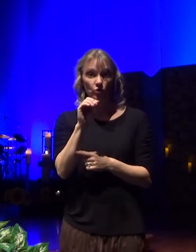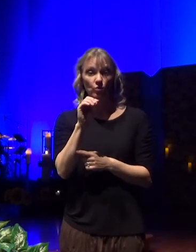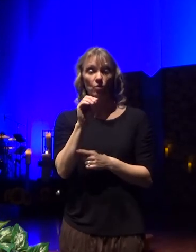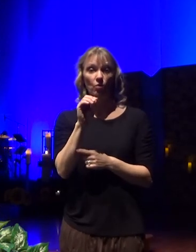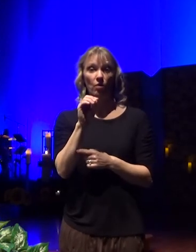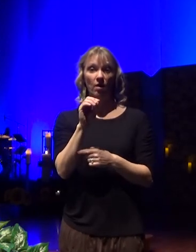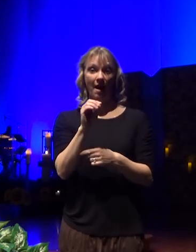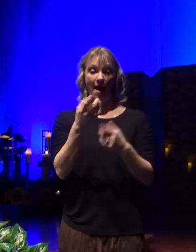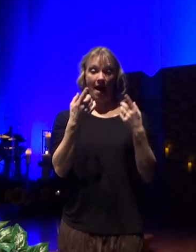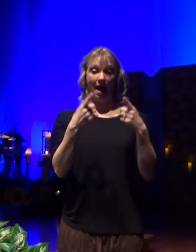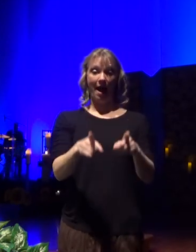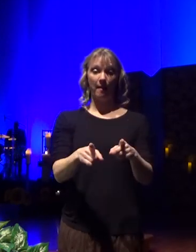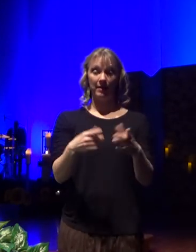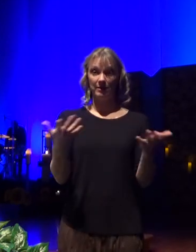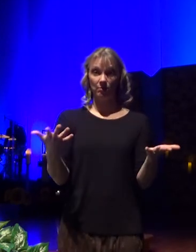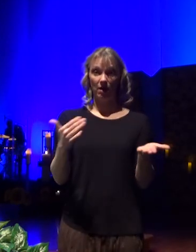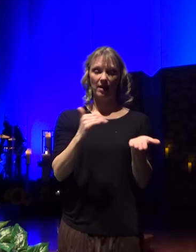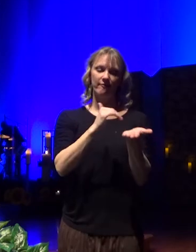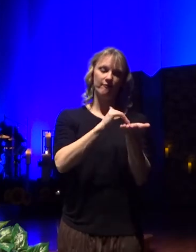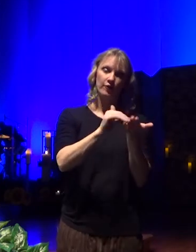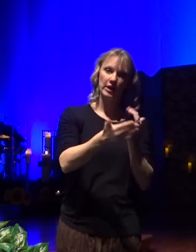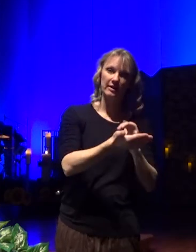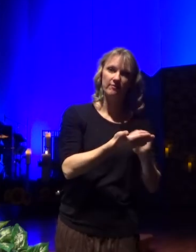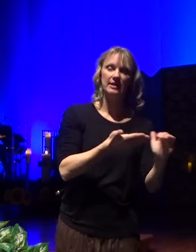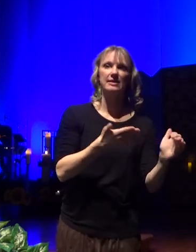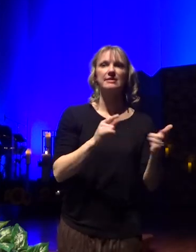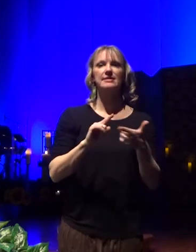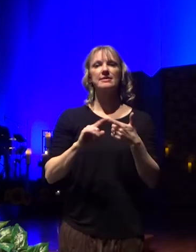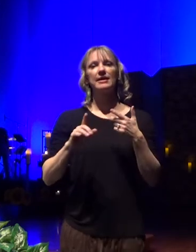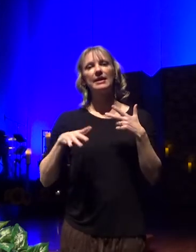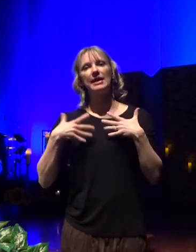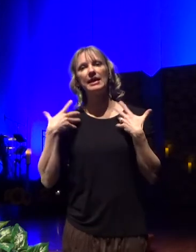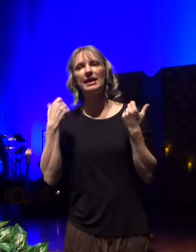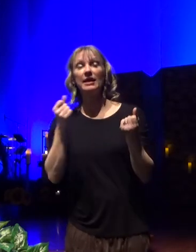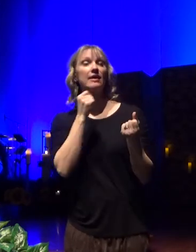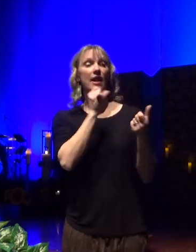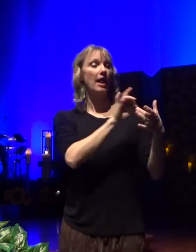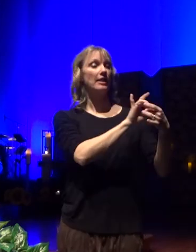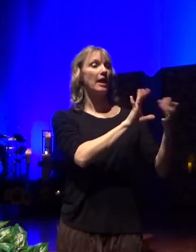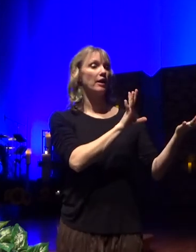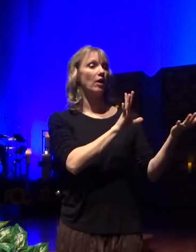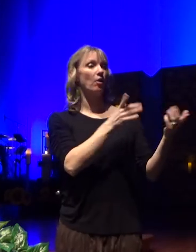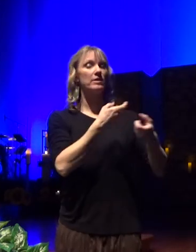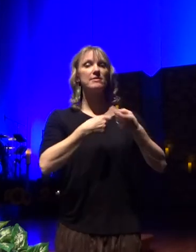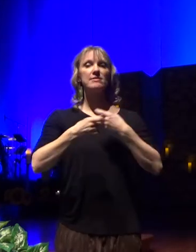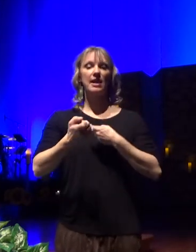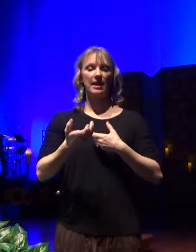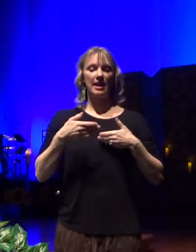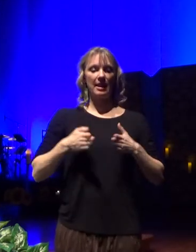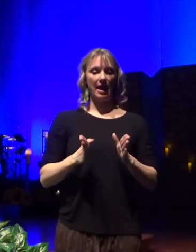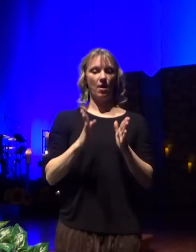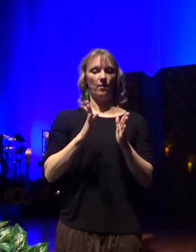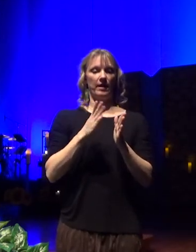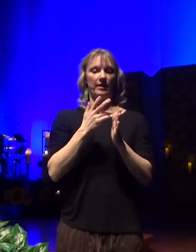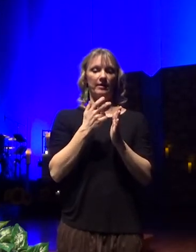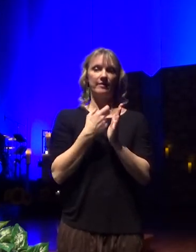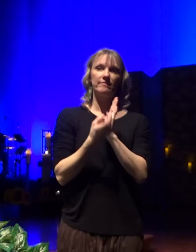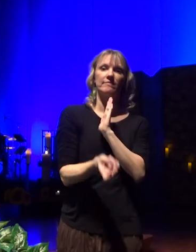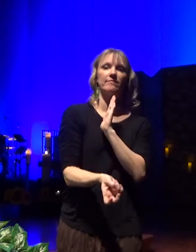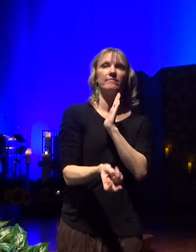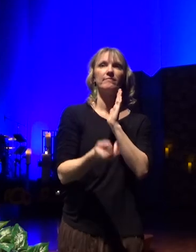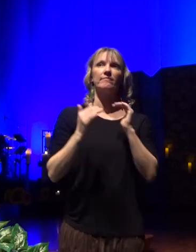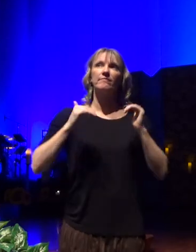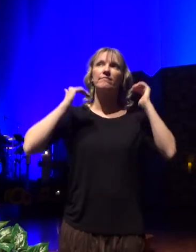that is all the forgiveness, is all the healing. It's not the letting go, but the letting into the